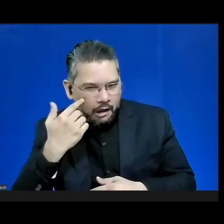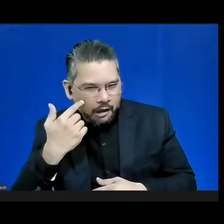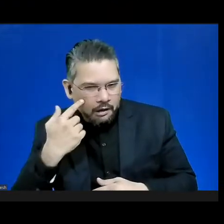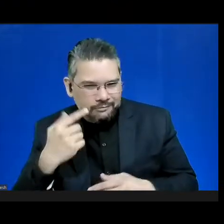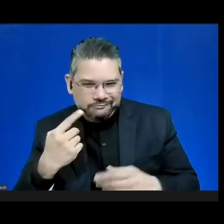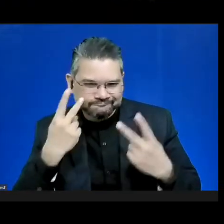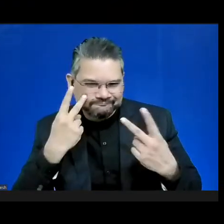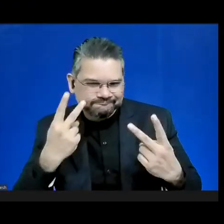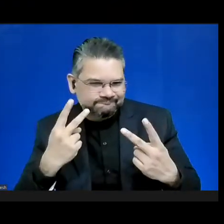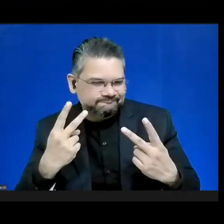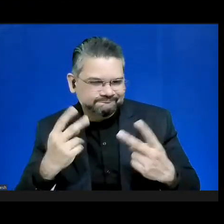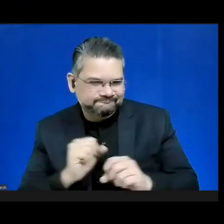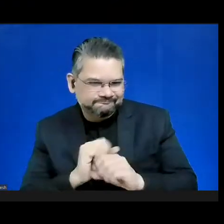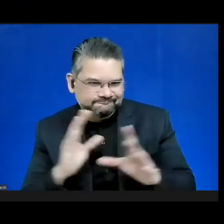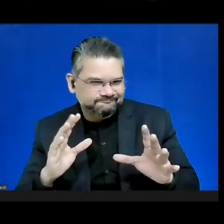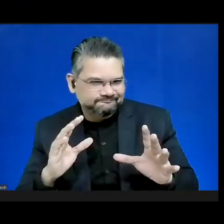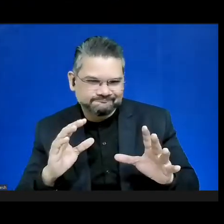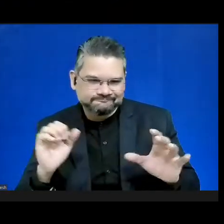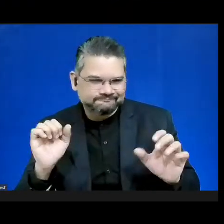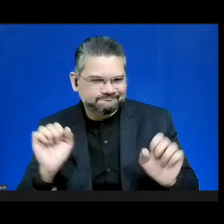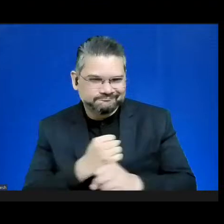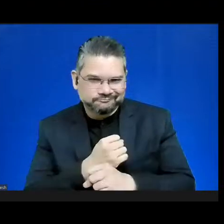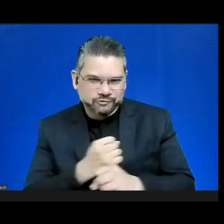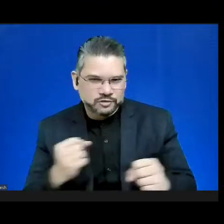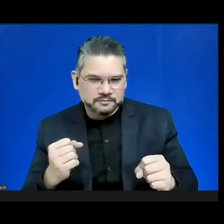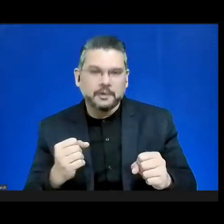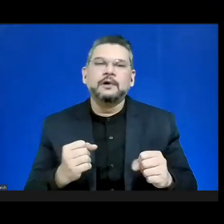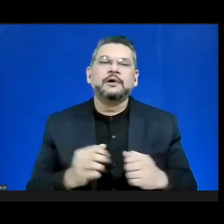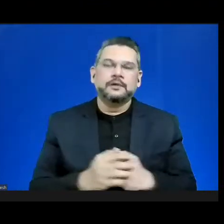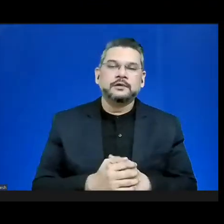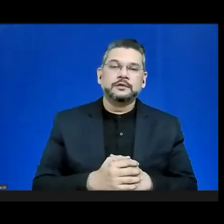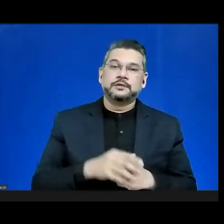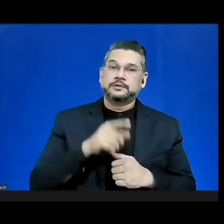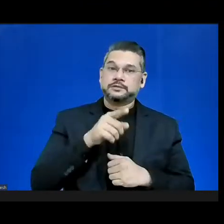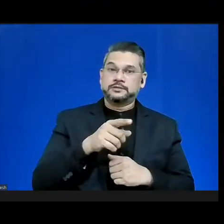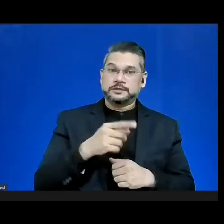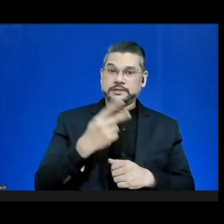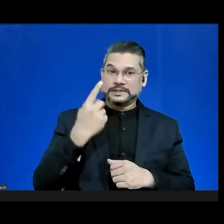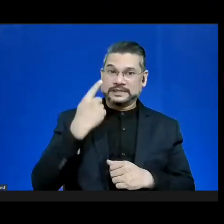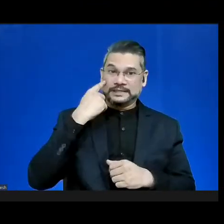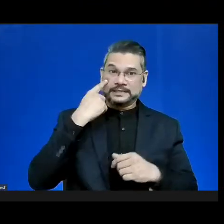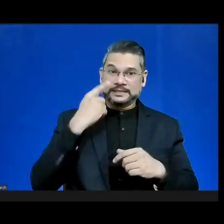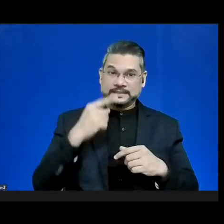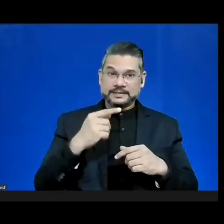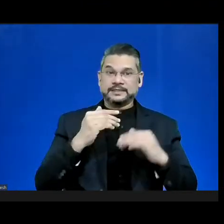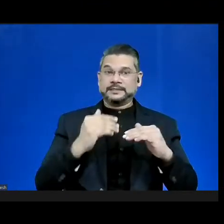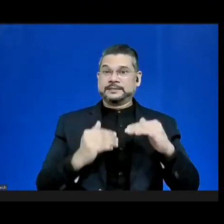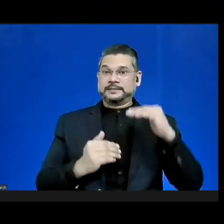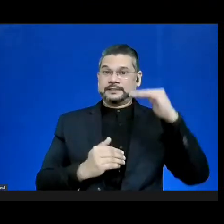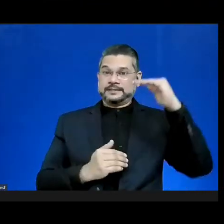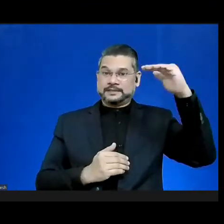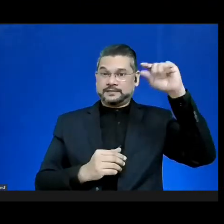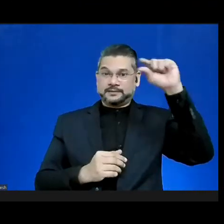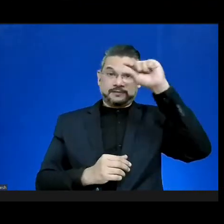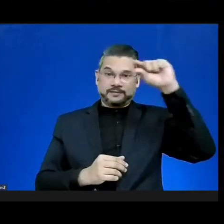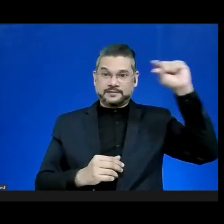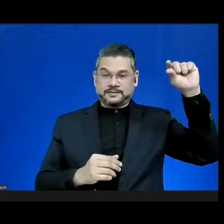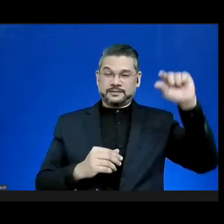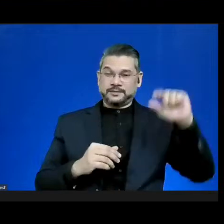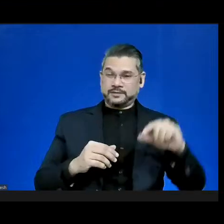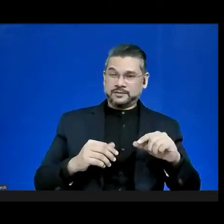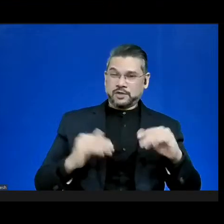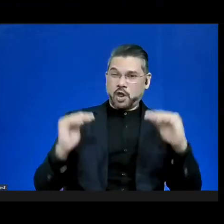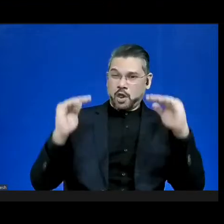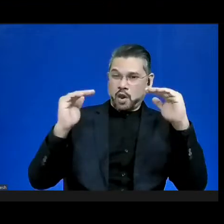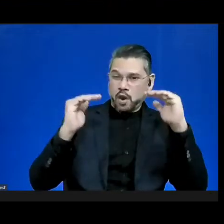if you see that low contrast text I have written on the top, and then it is, I think many of you may not